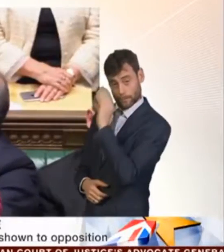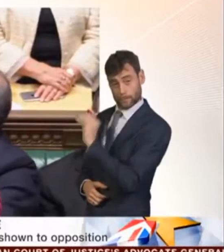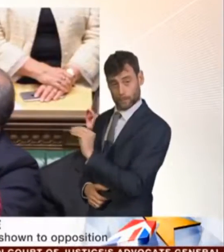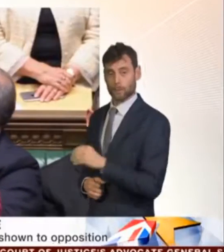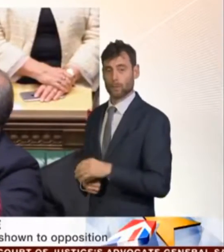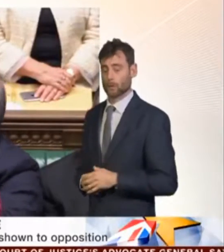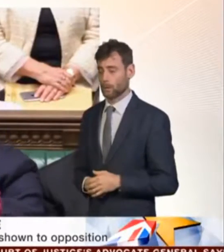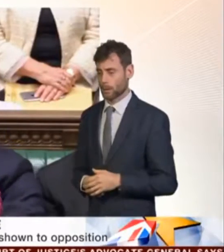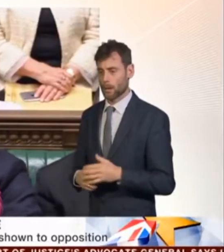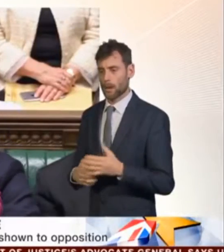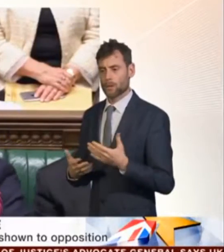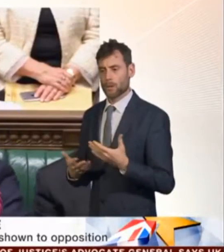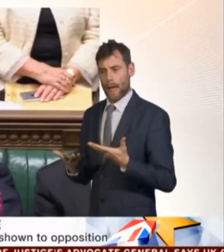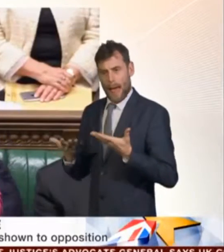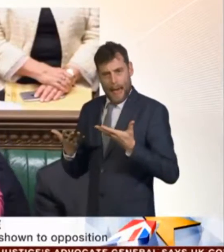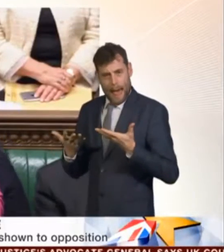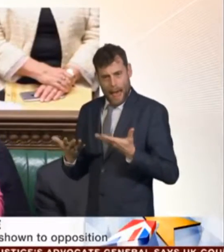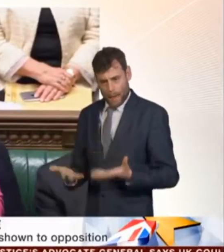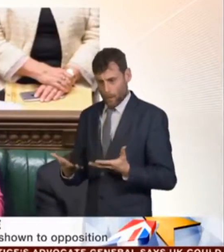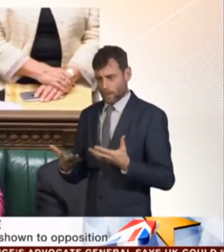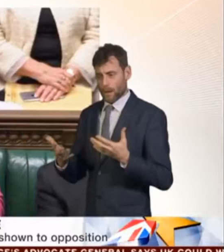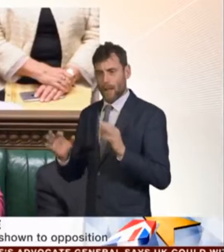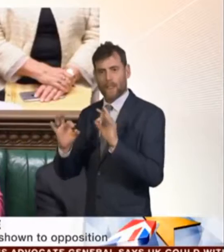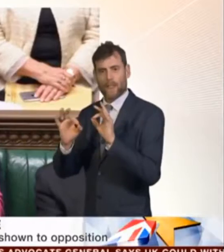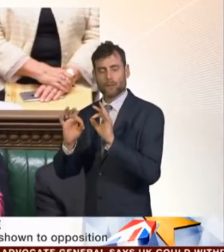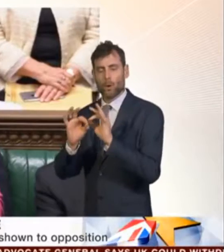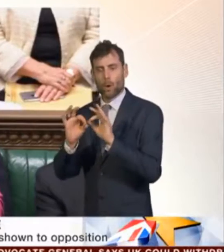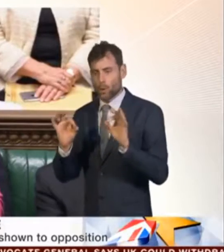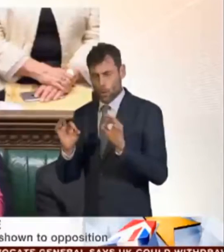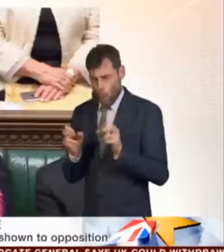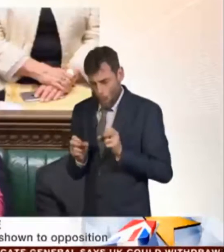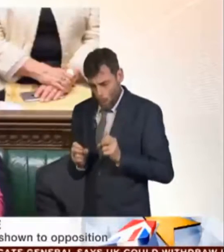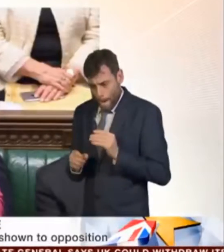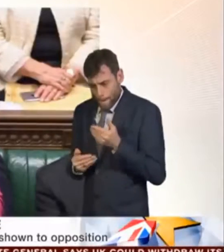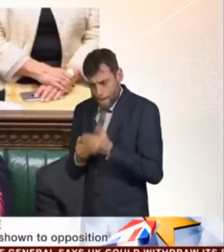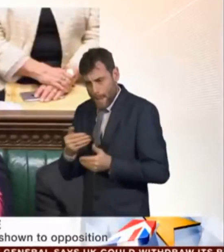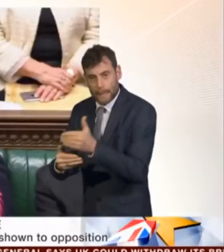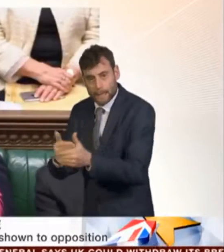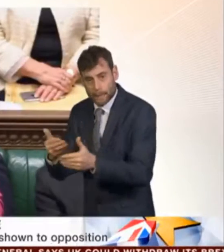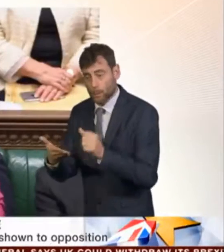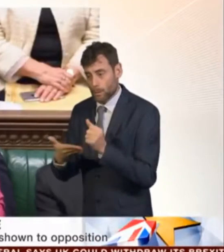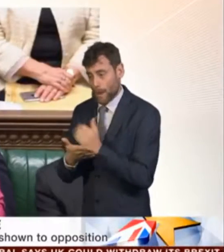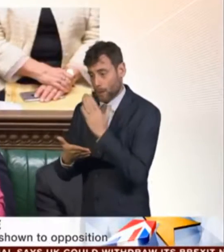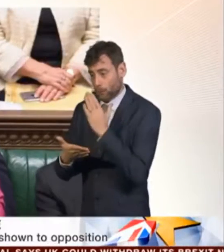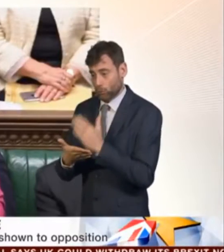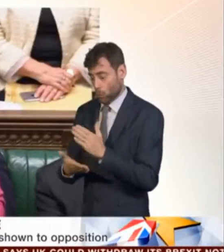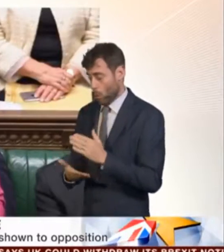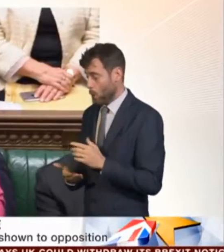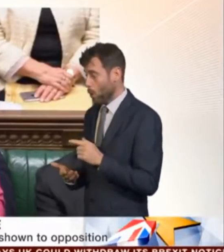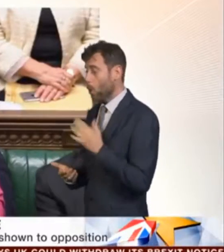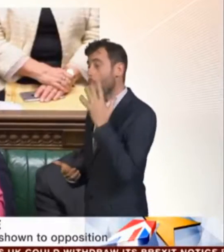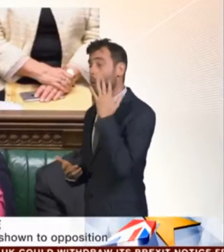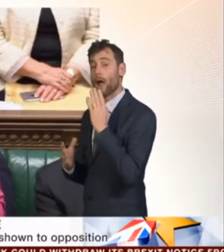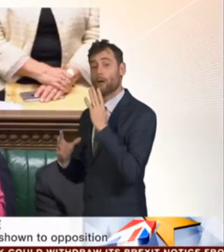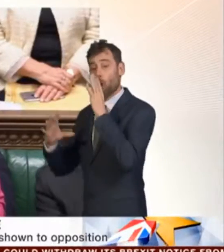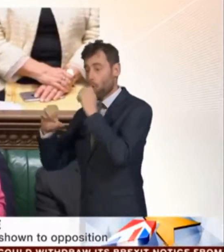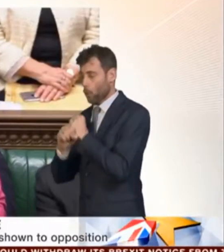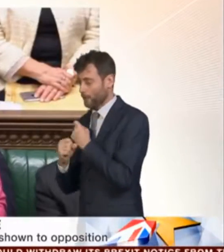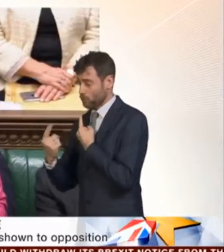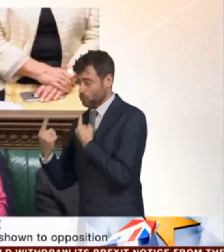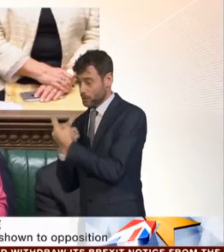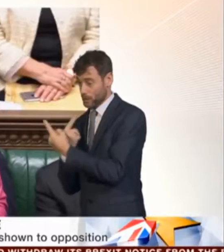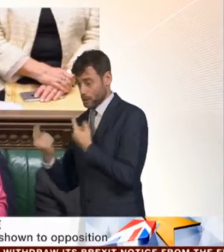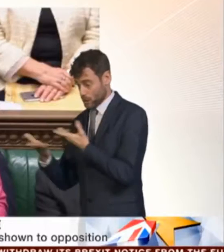information can be reviewed to ensure that its disclosure does not seriously harm the public interest. So in considering